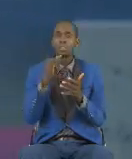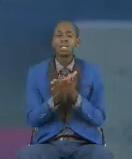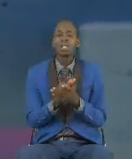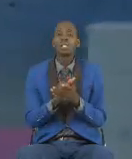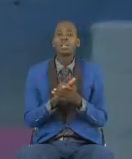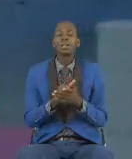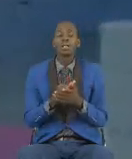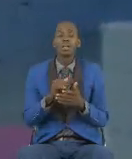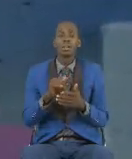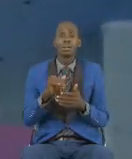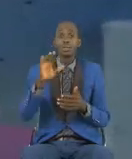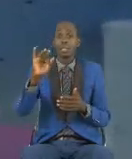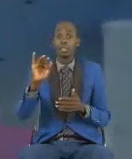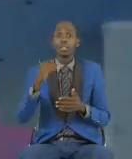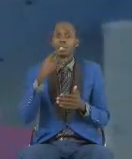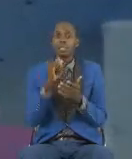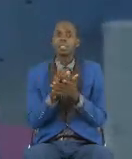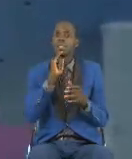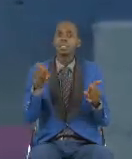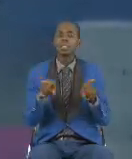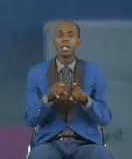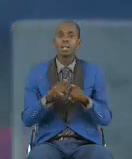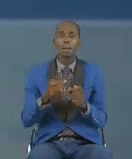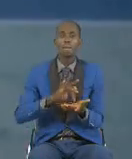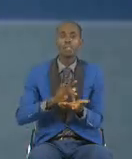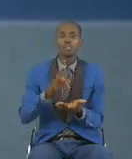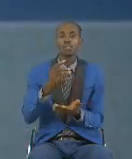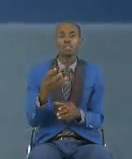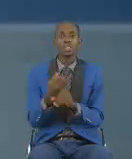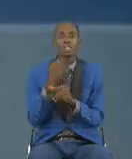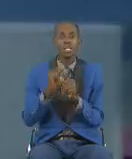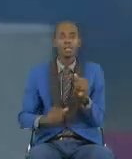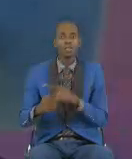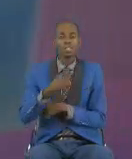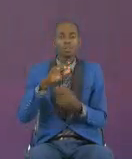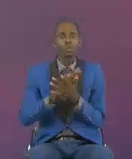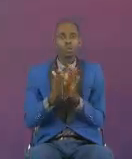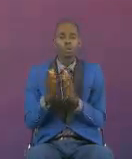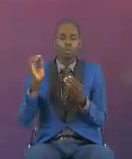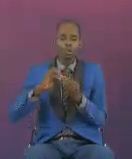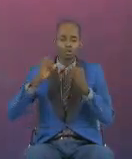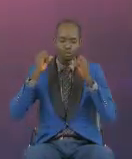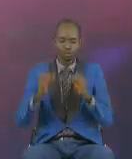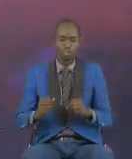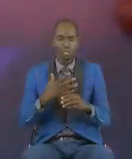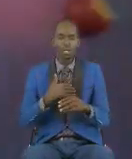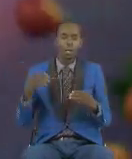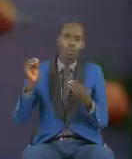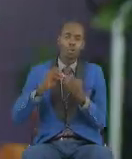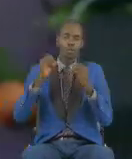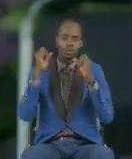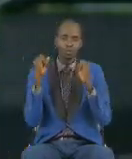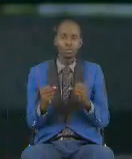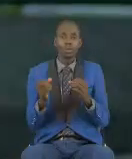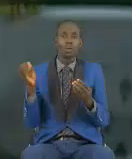is the medicine you take every day, and you become stronger and stronger. I'm talking to somebody there. Stronger